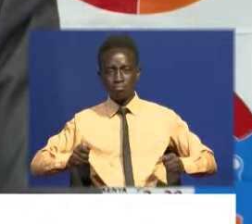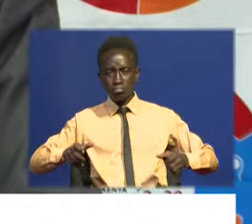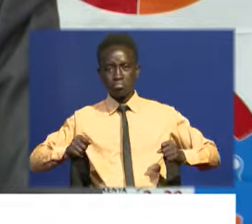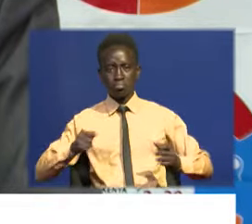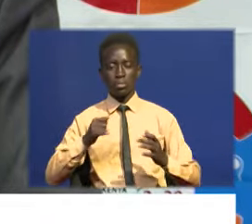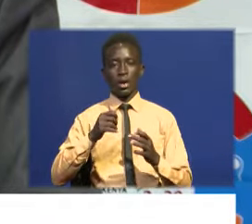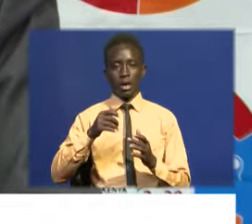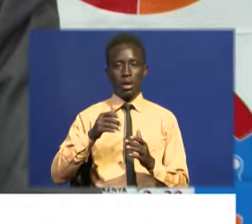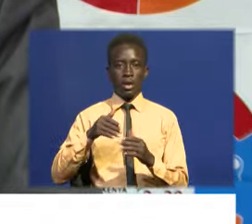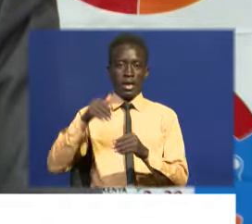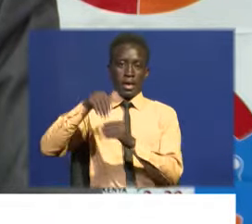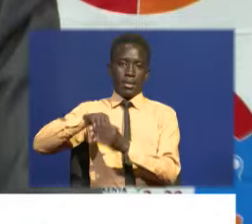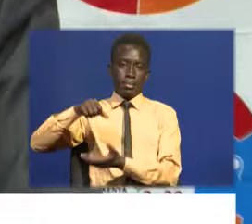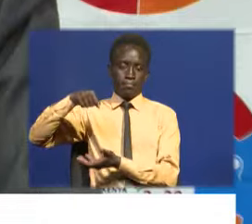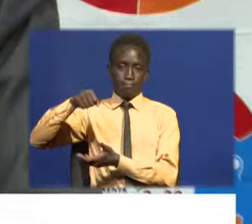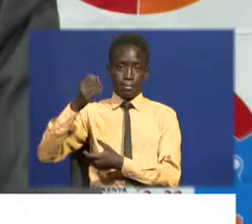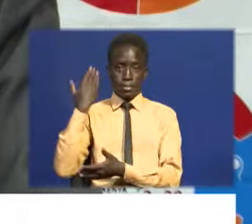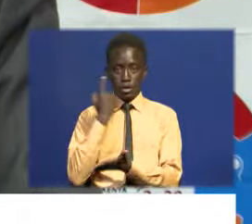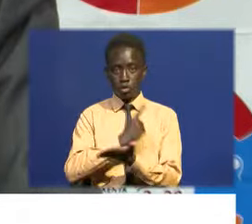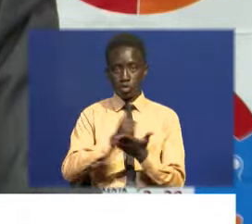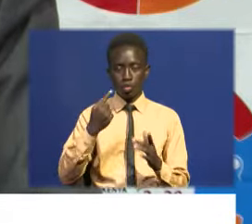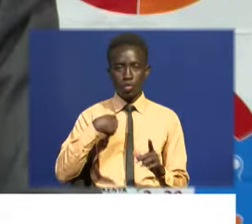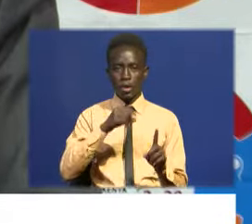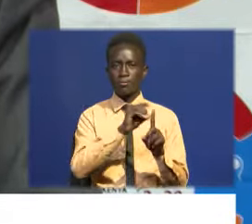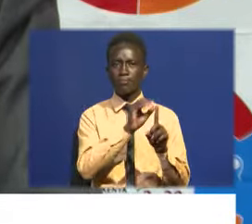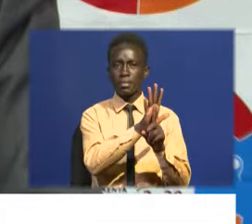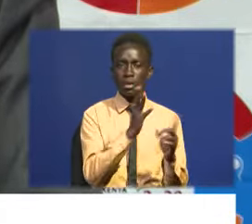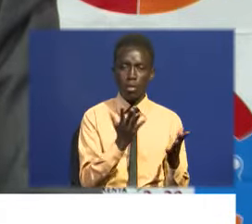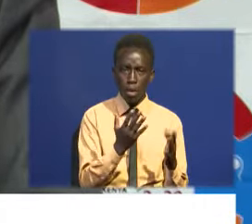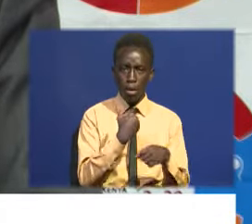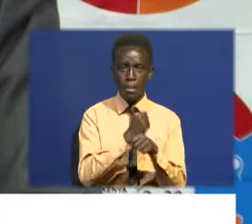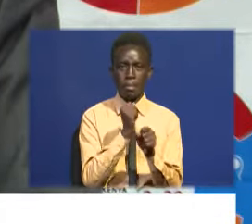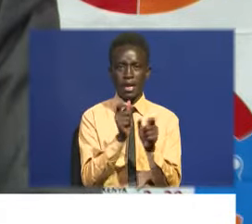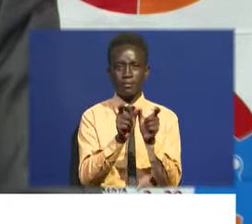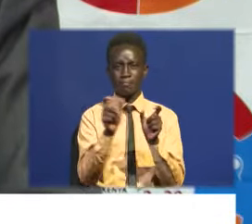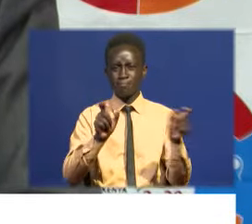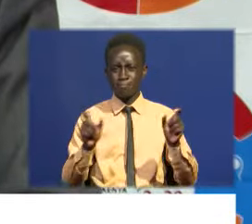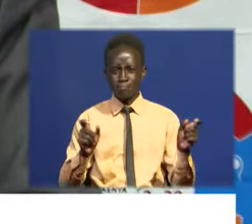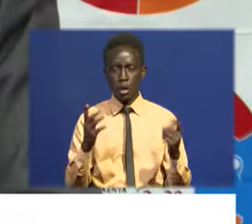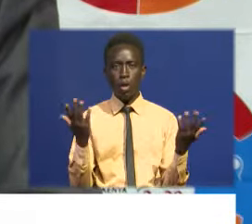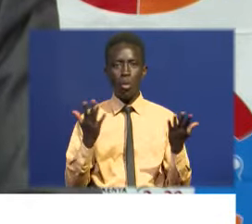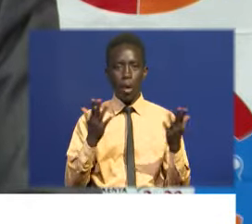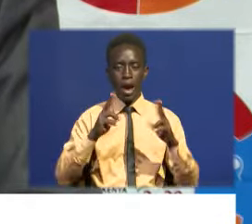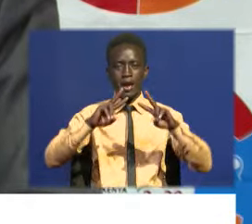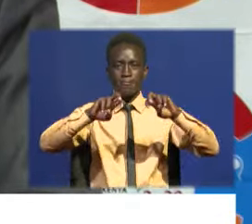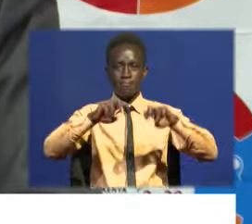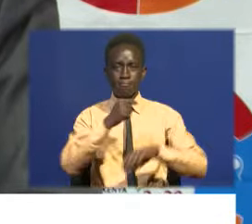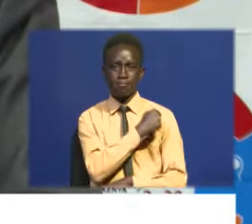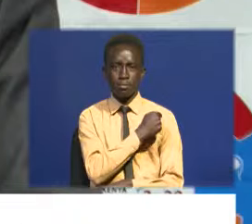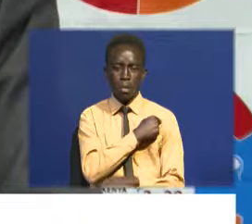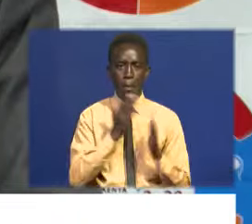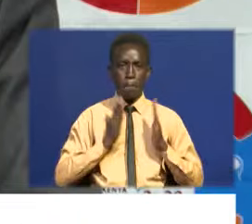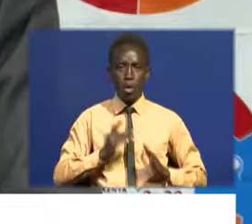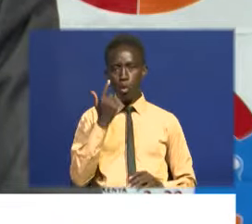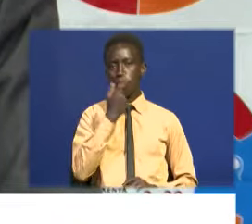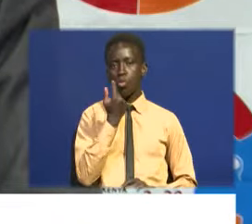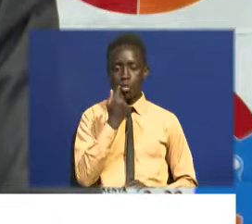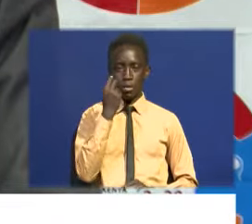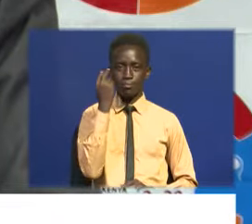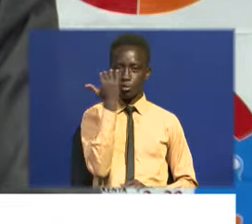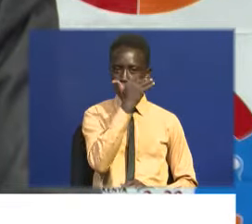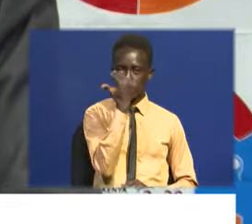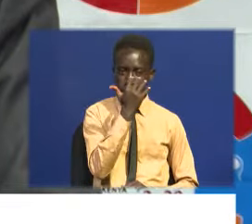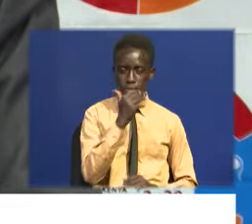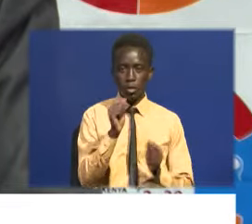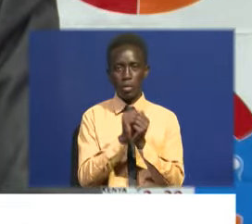embarked last week on the process of decentralizing the provision of therapy services for persons with autism and developmental disabilities